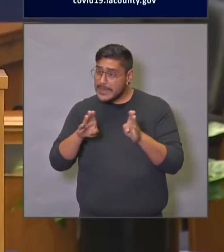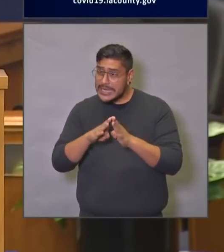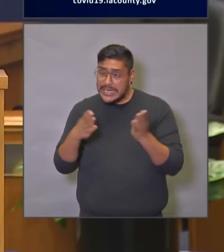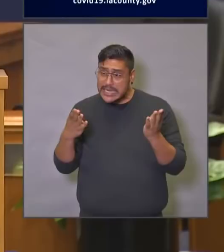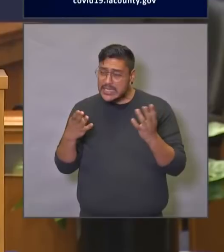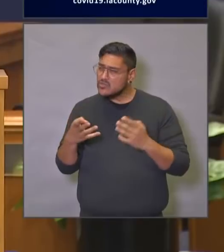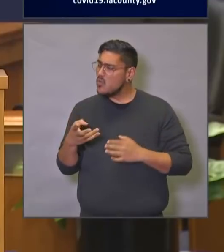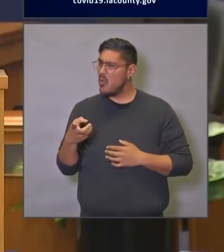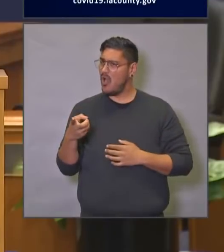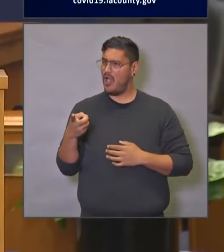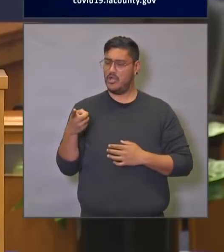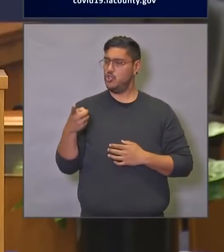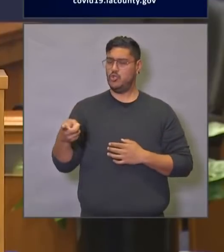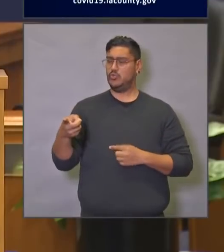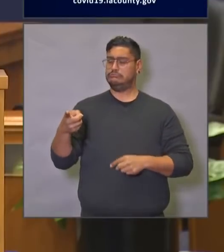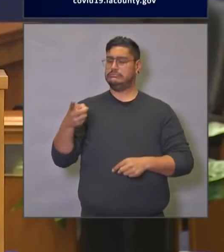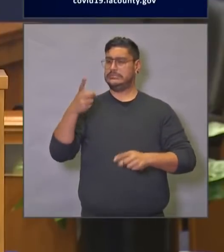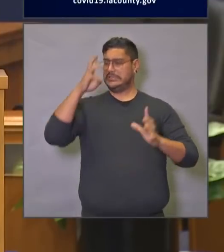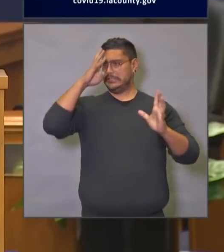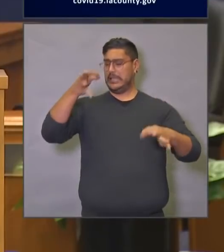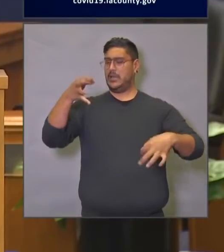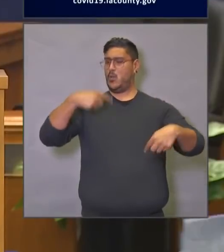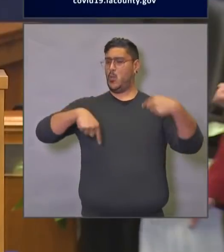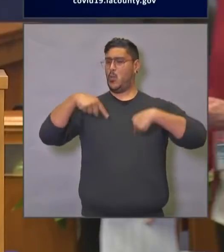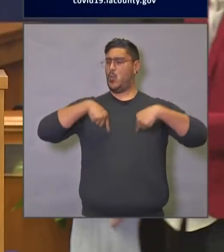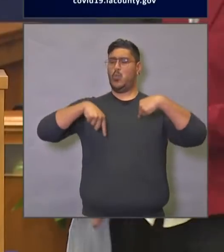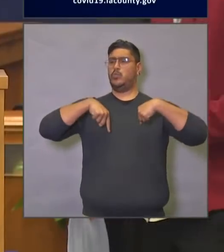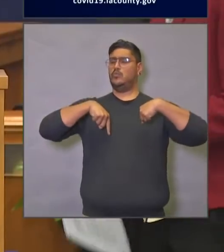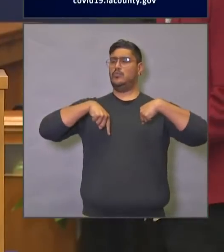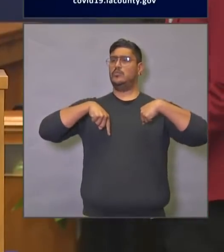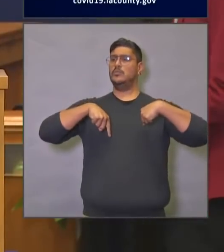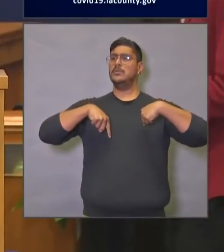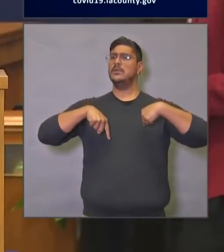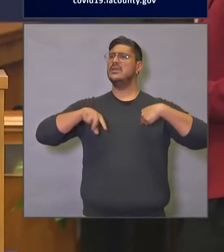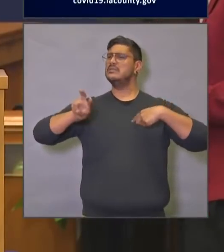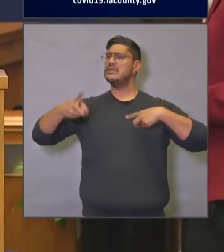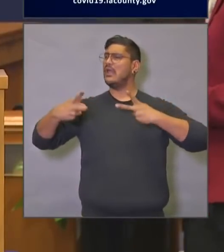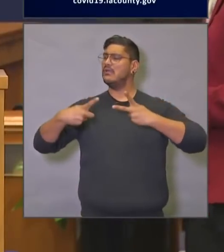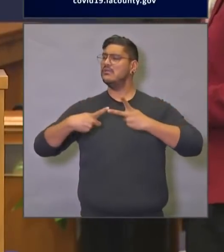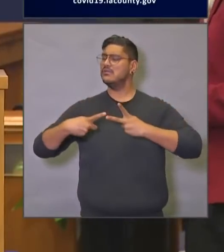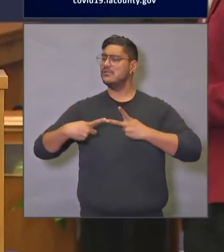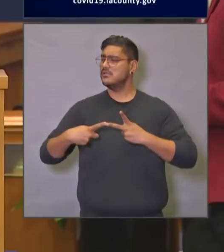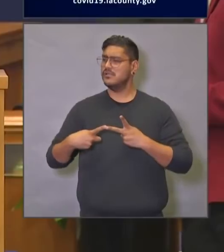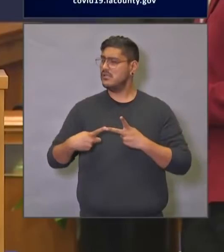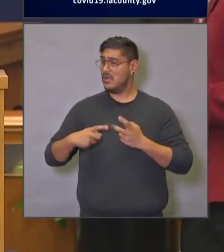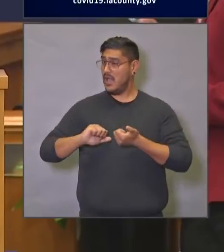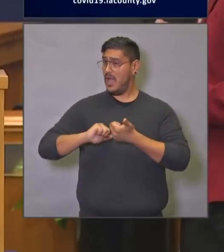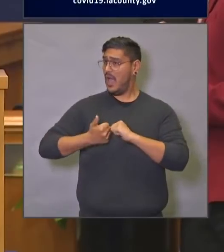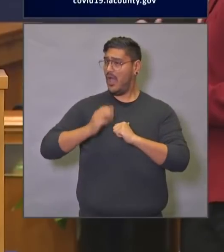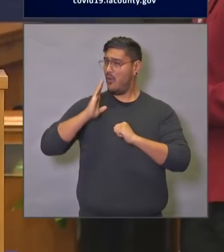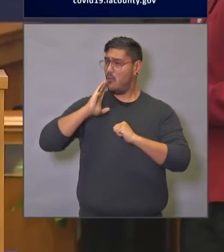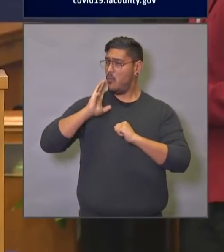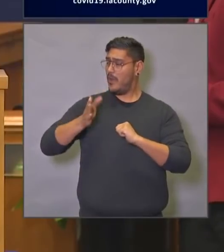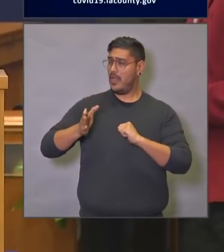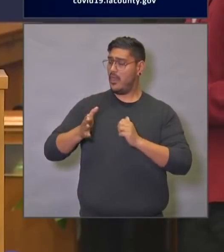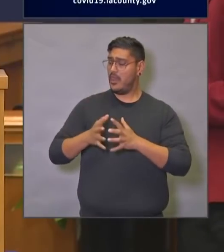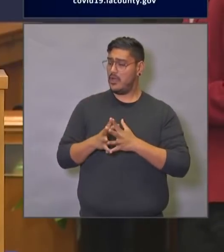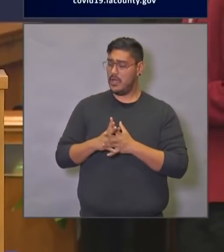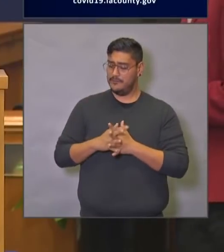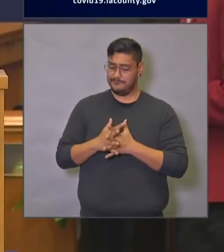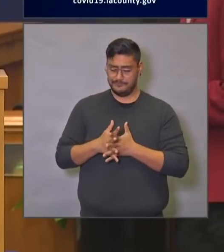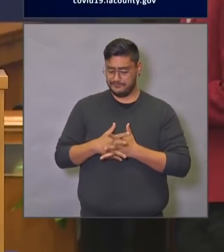you pulling back a little bit on that requirement? And then second to that, how are you going to protect against